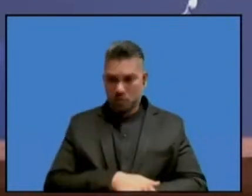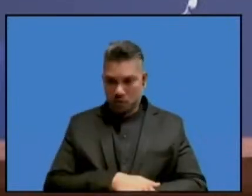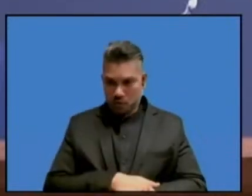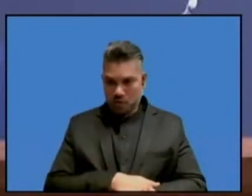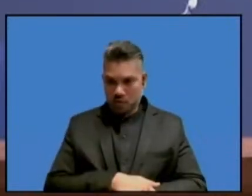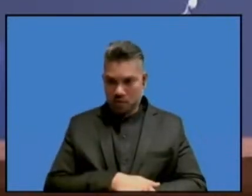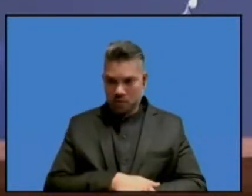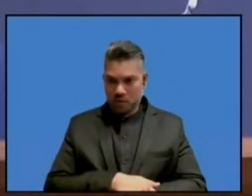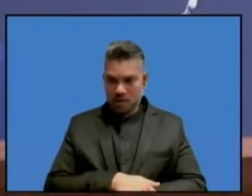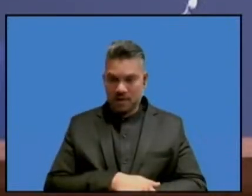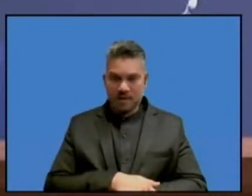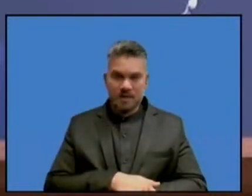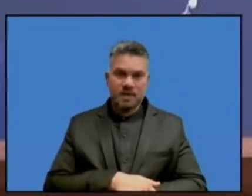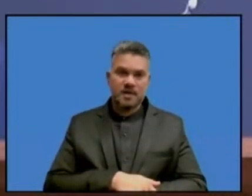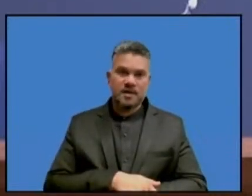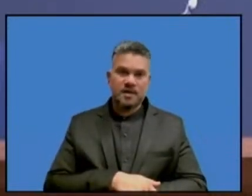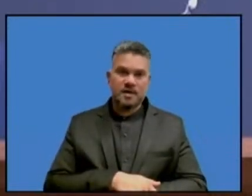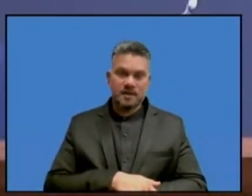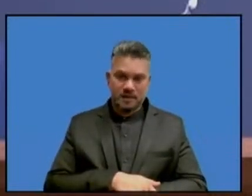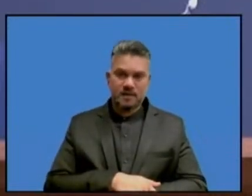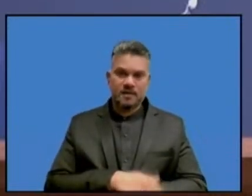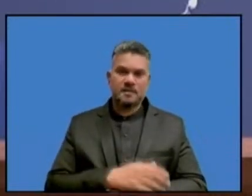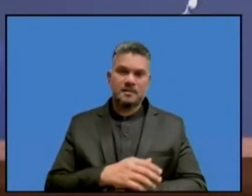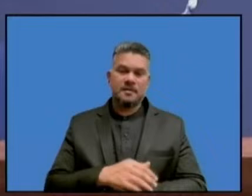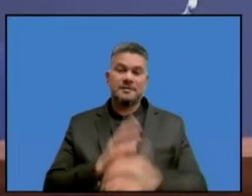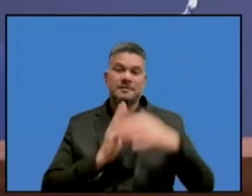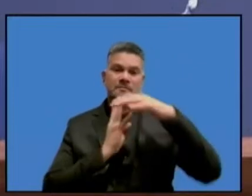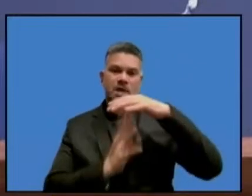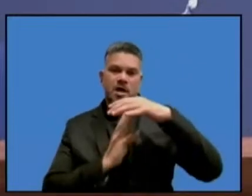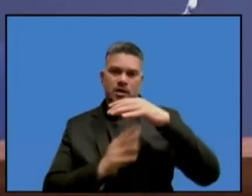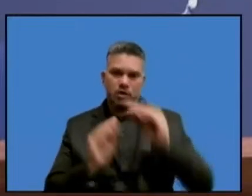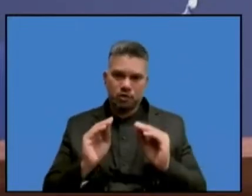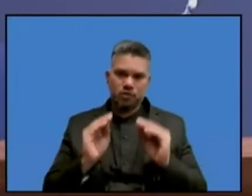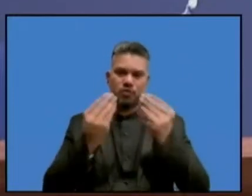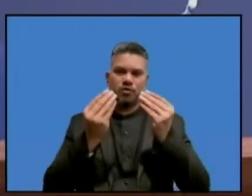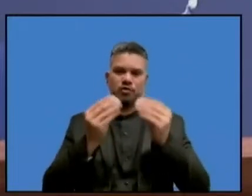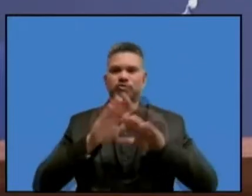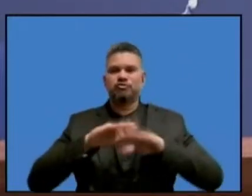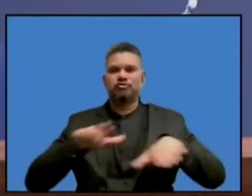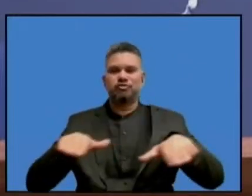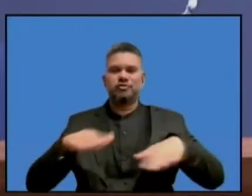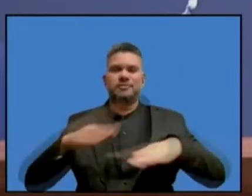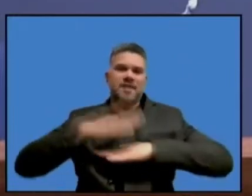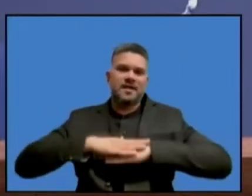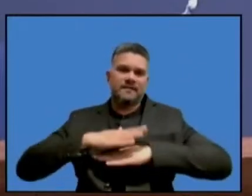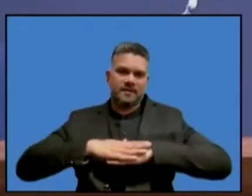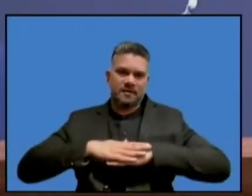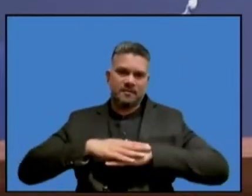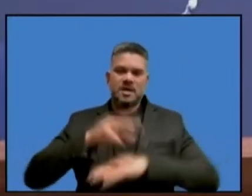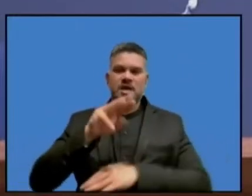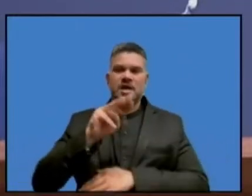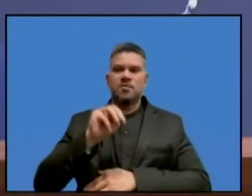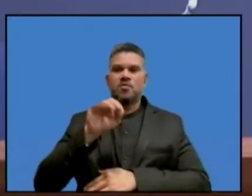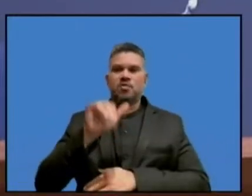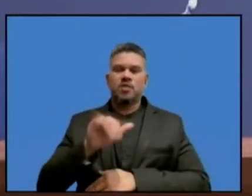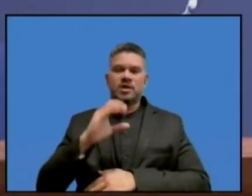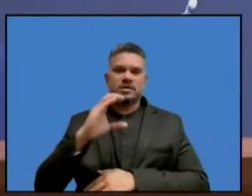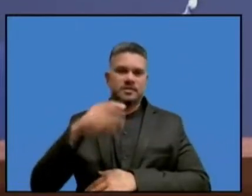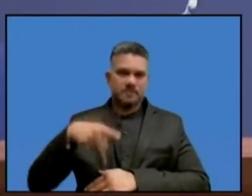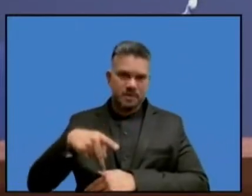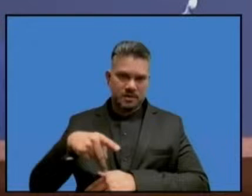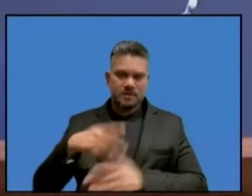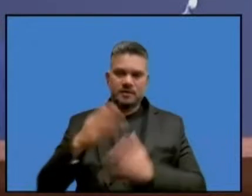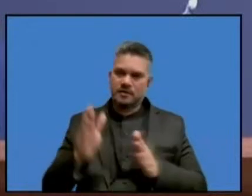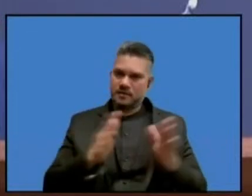Youth and Children Platform, MYCP, and followed by the Asia